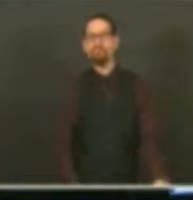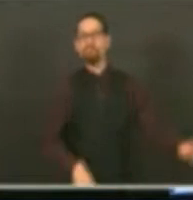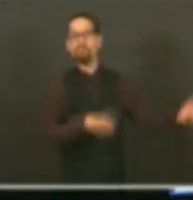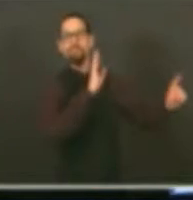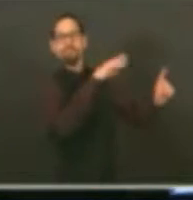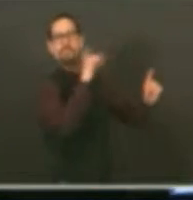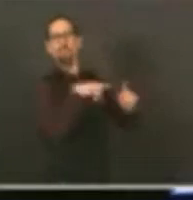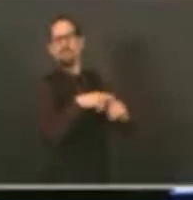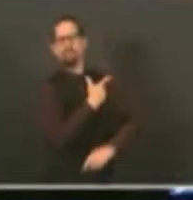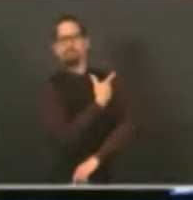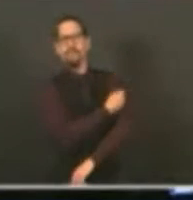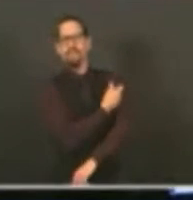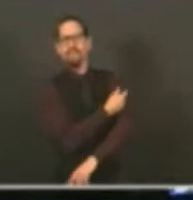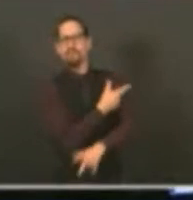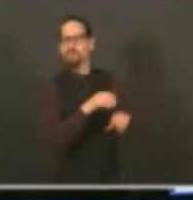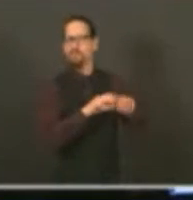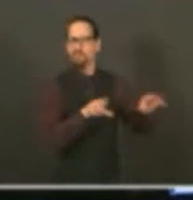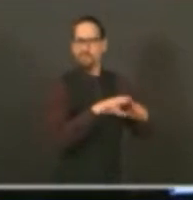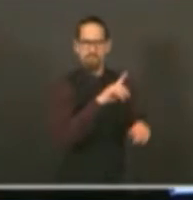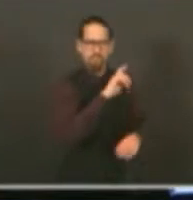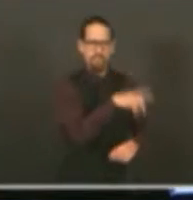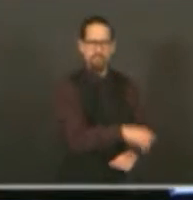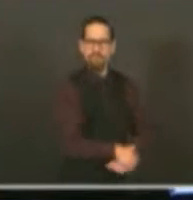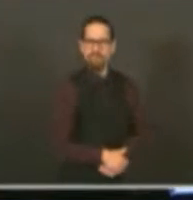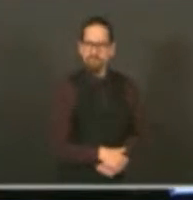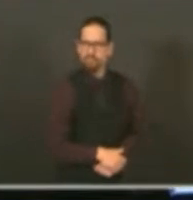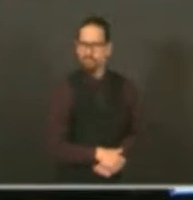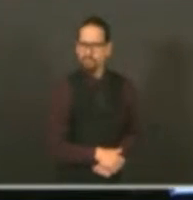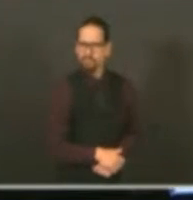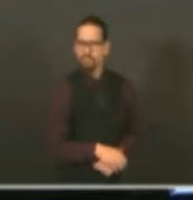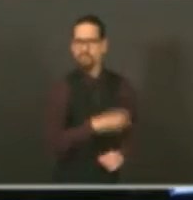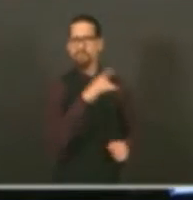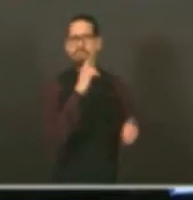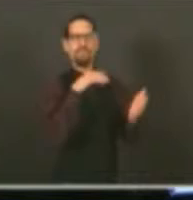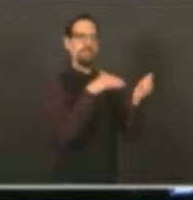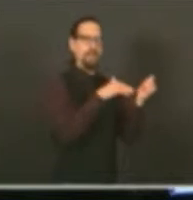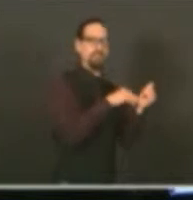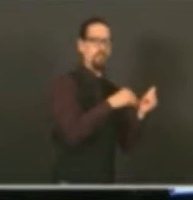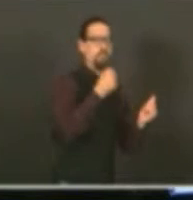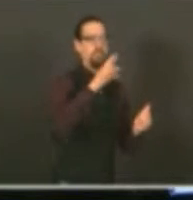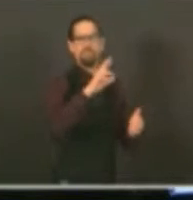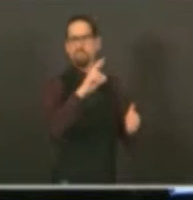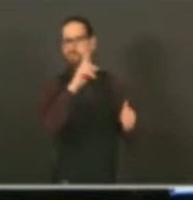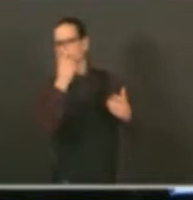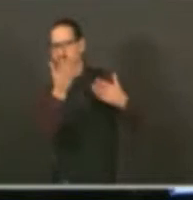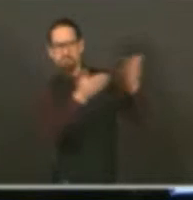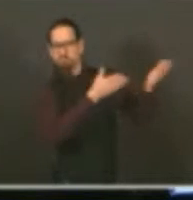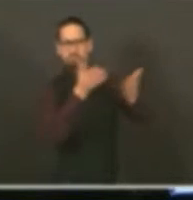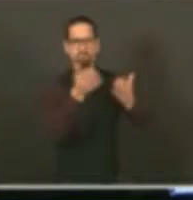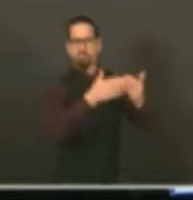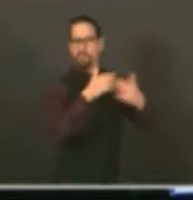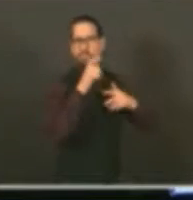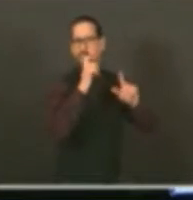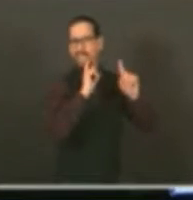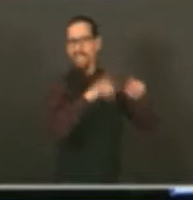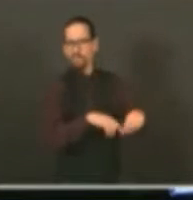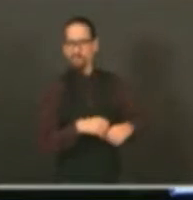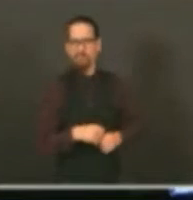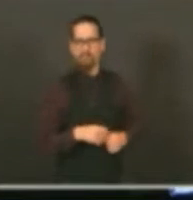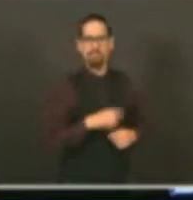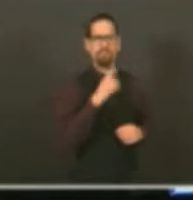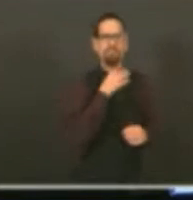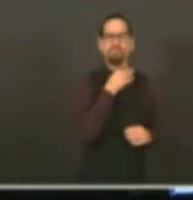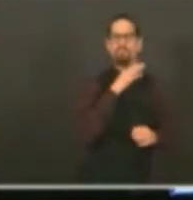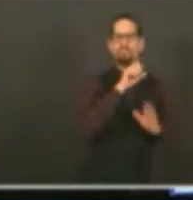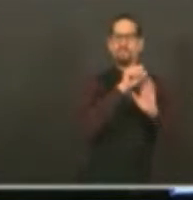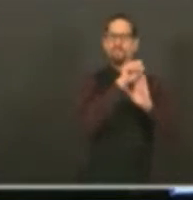mind. Either one of the doctors, whatever works. I'm just curious as to why the state isn't going to be administering this